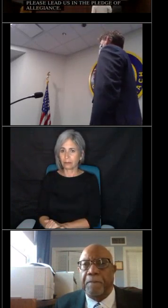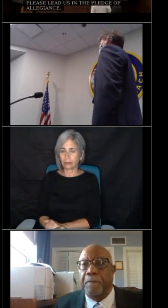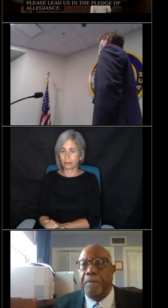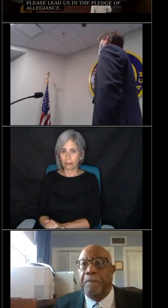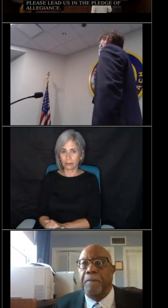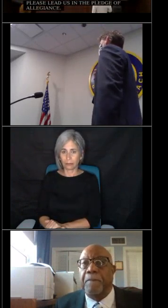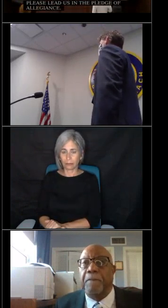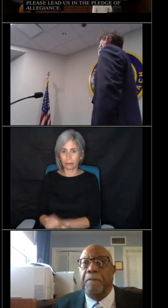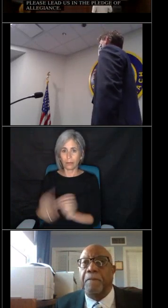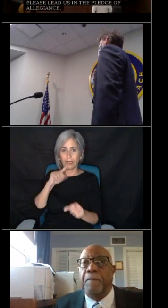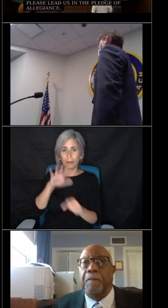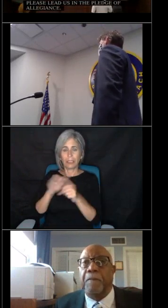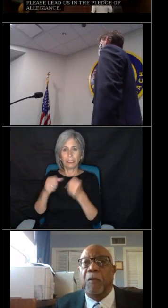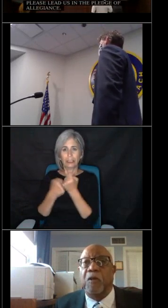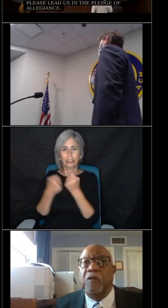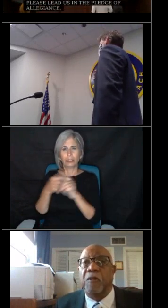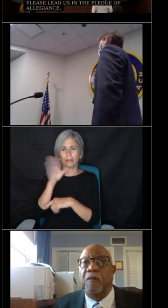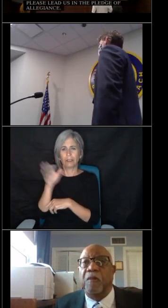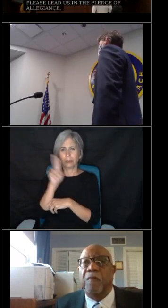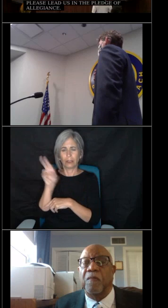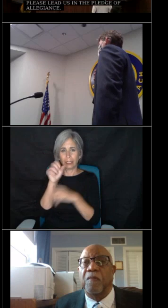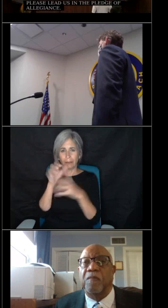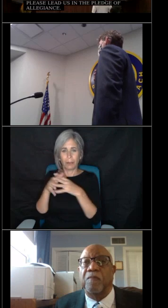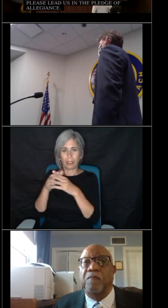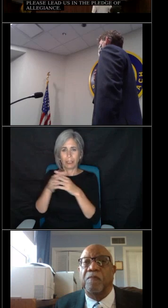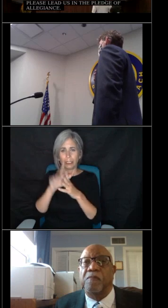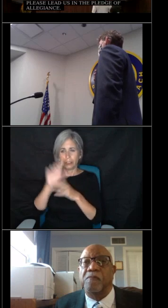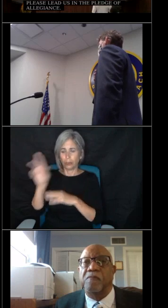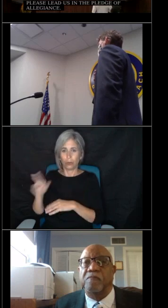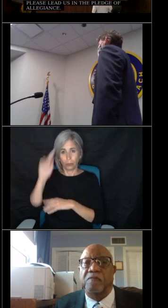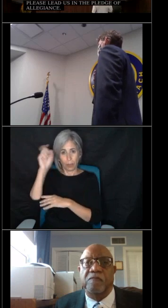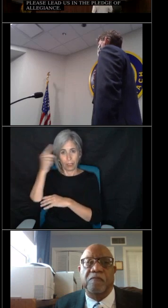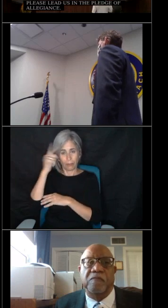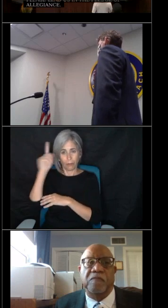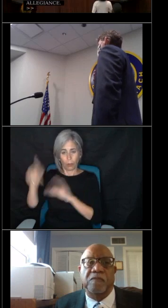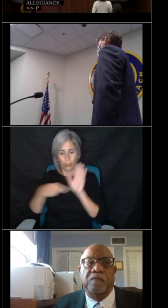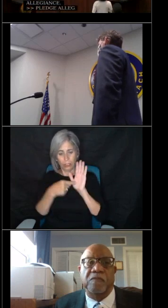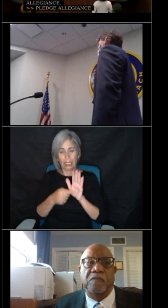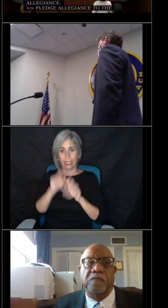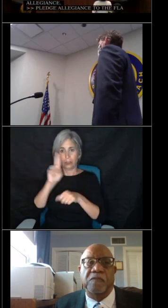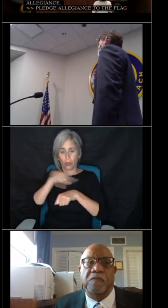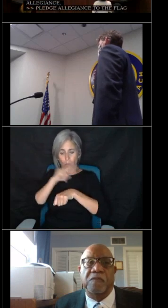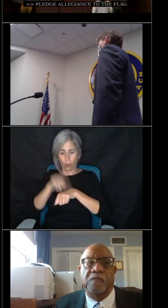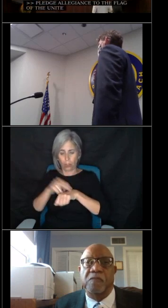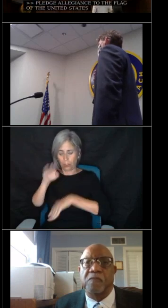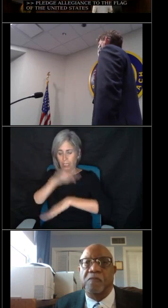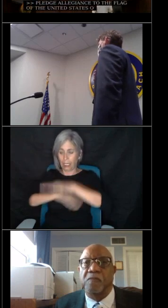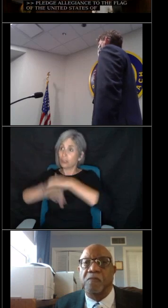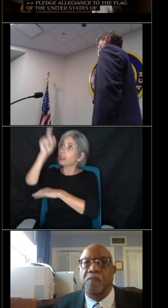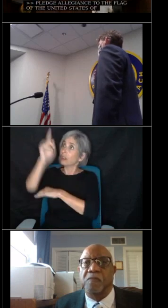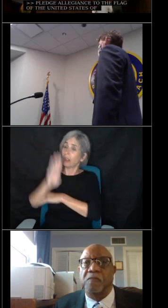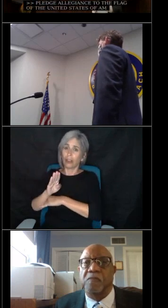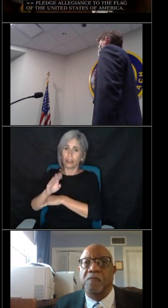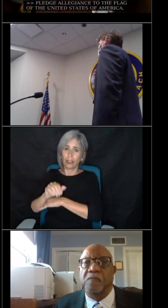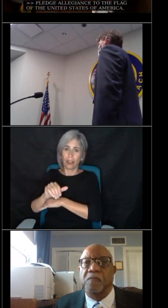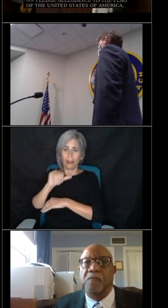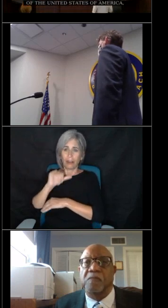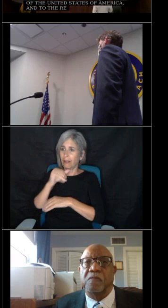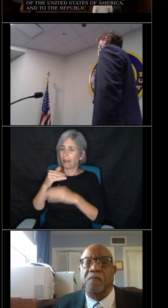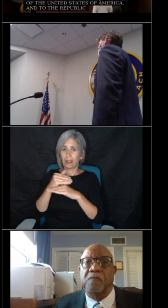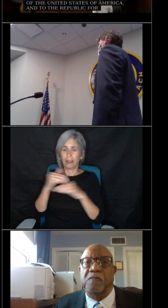To the flag of the United States of America and to the republic for which it stands, one nation, under